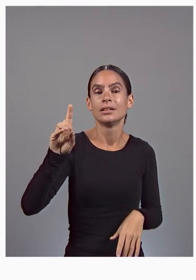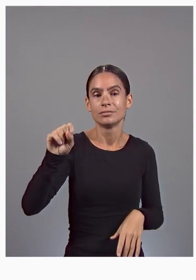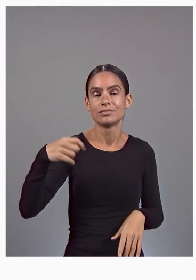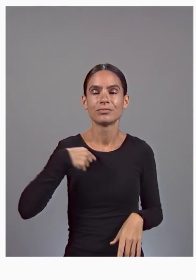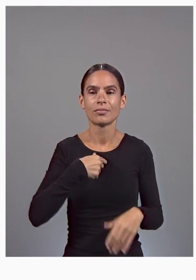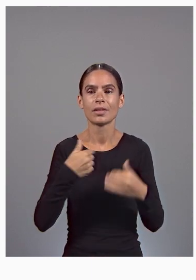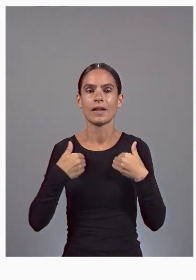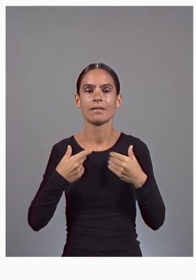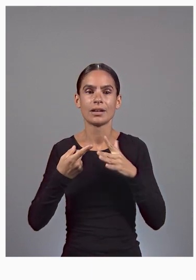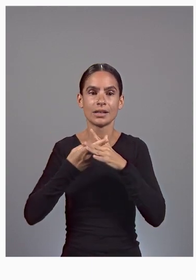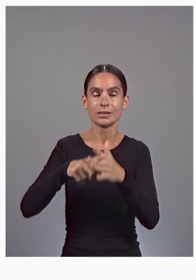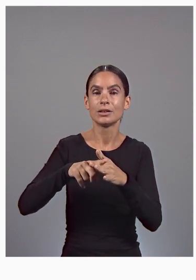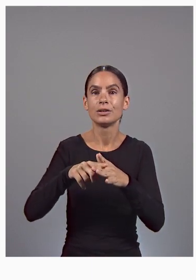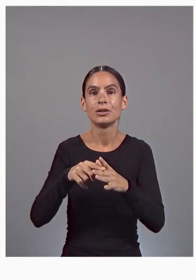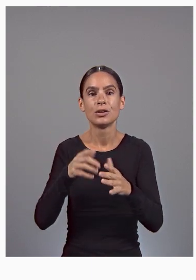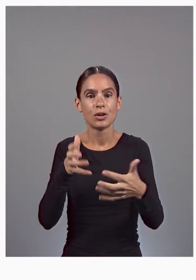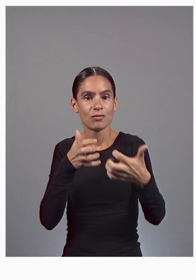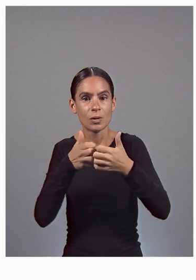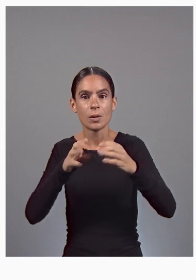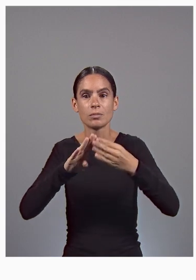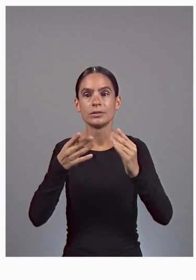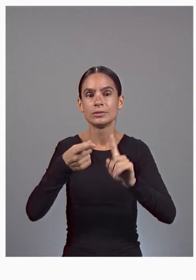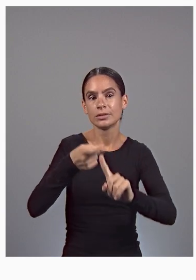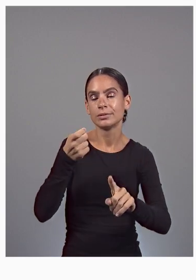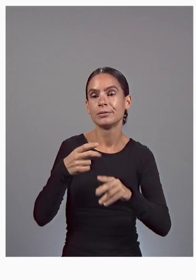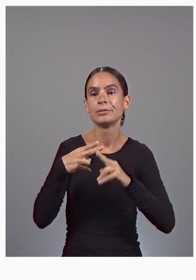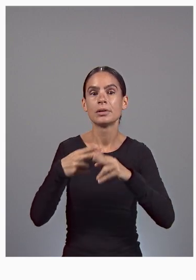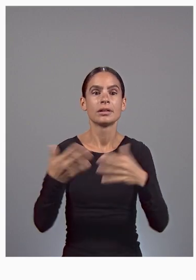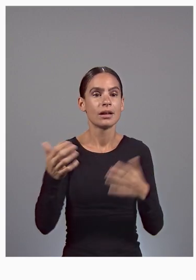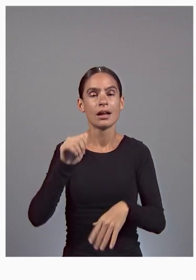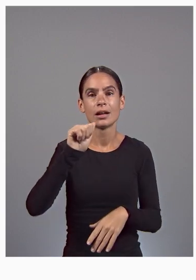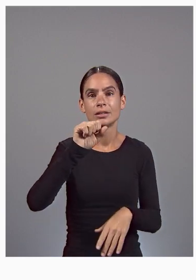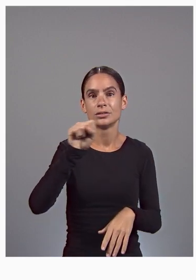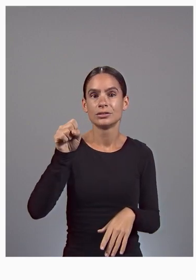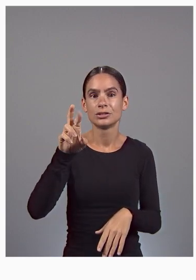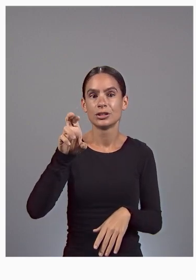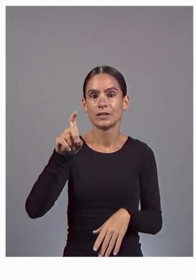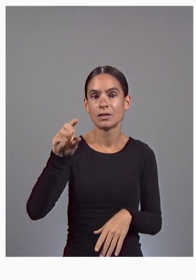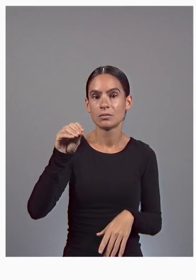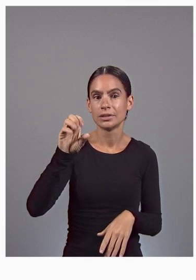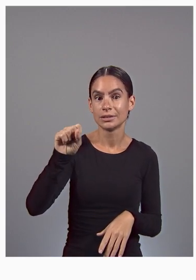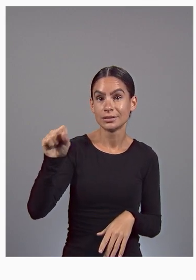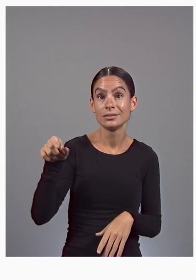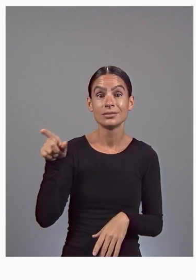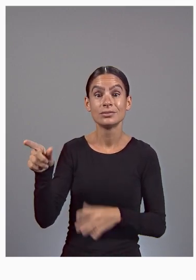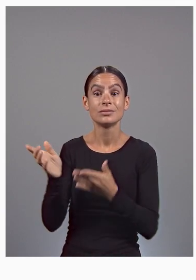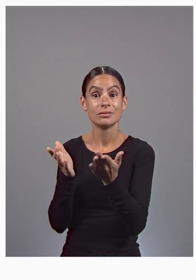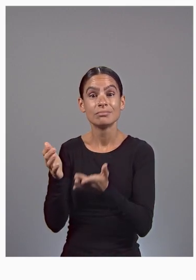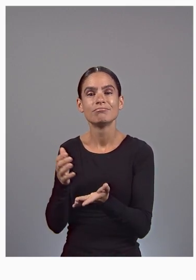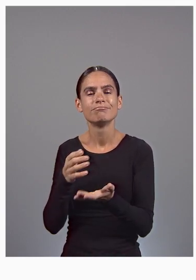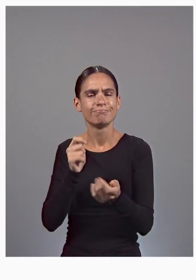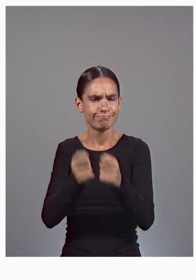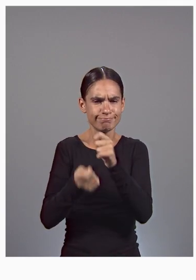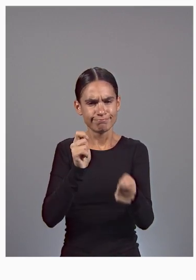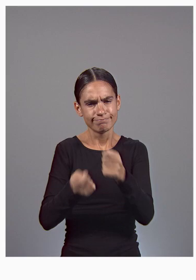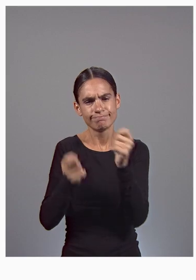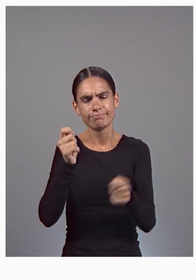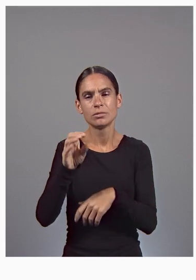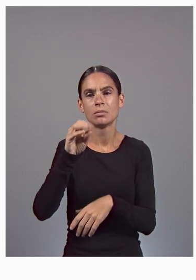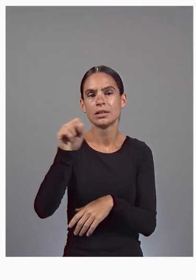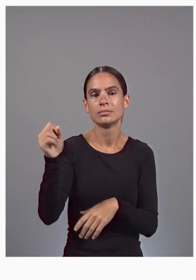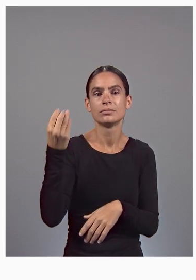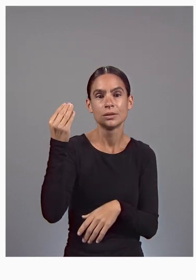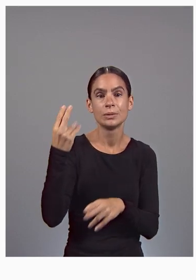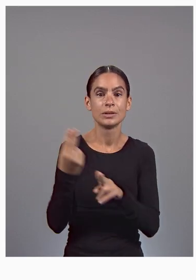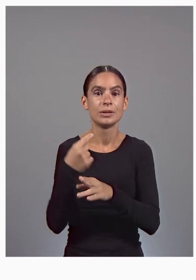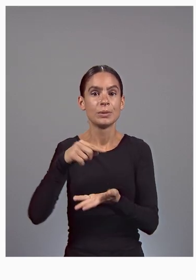example called Assured OSS. This service curates open source packages used by Google and makes them available to you, our cloud